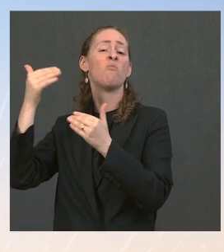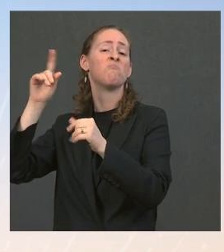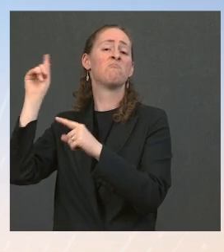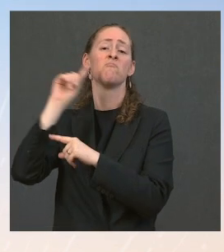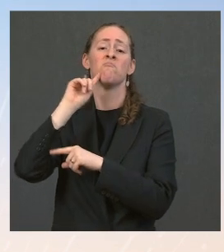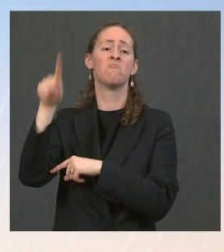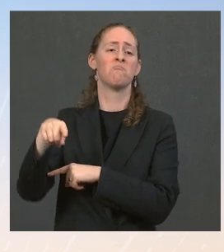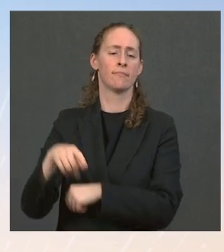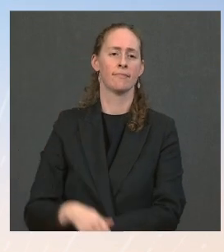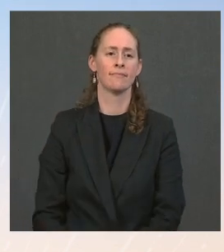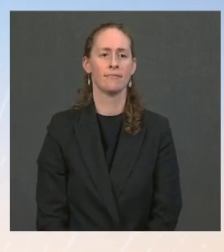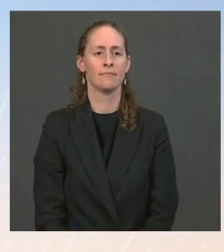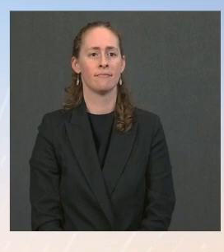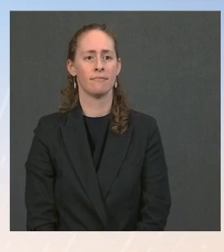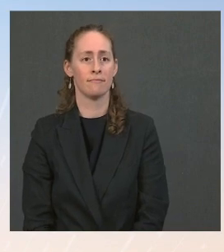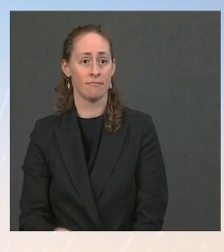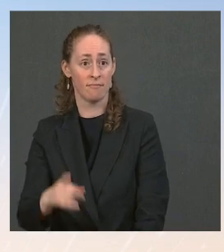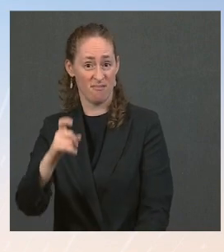week?